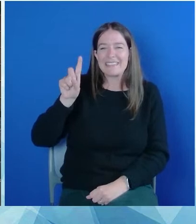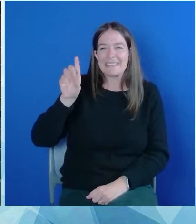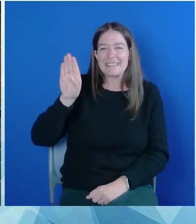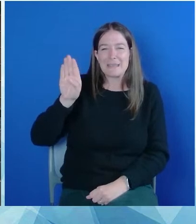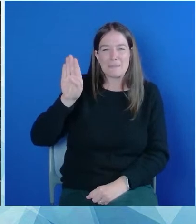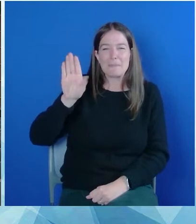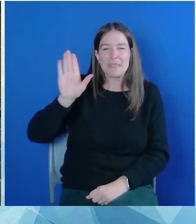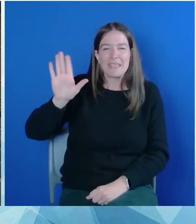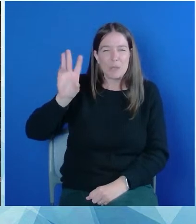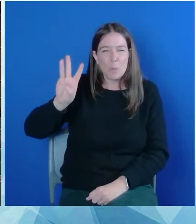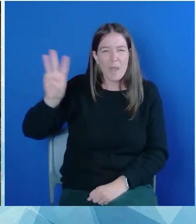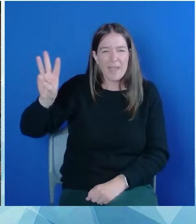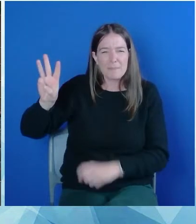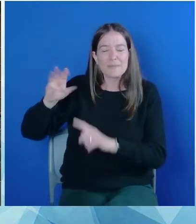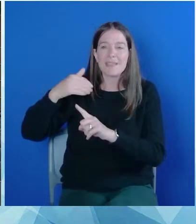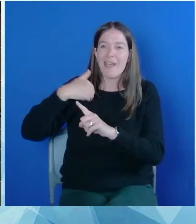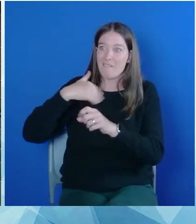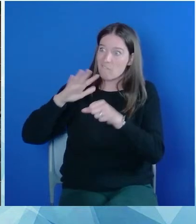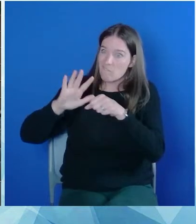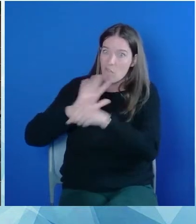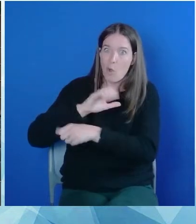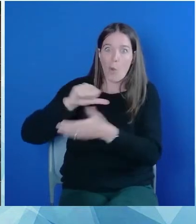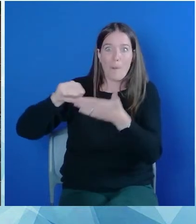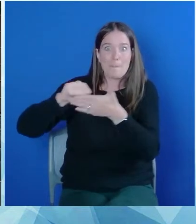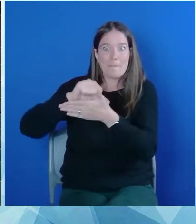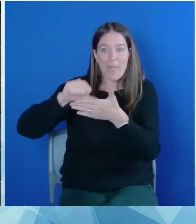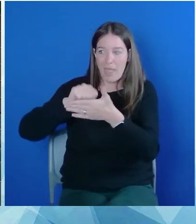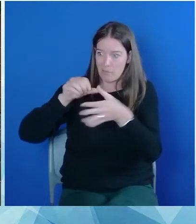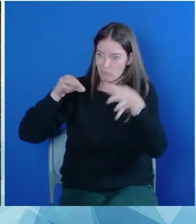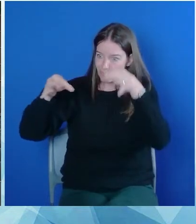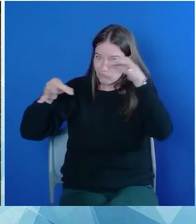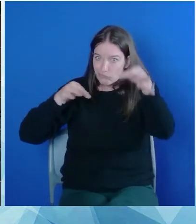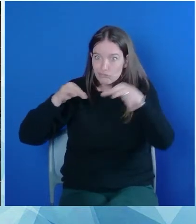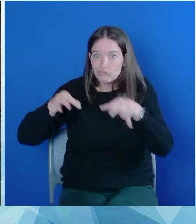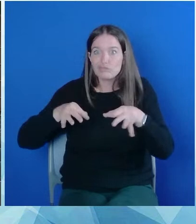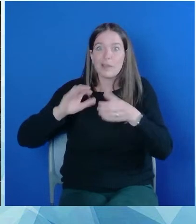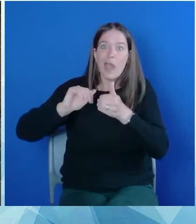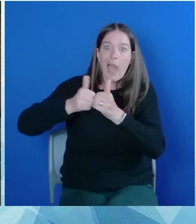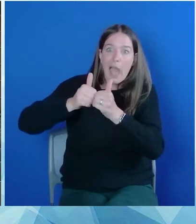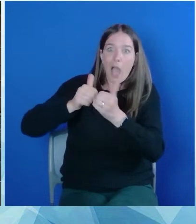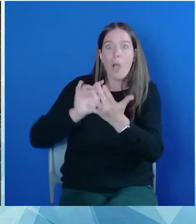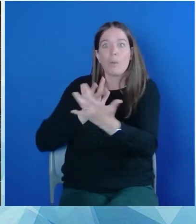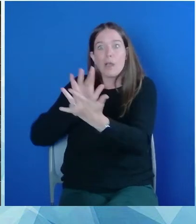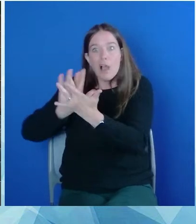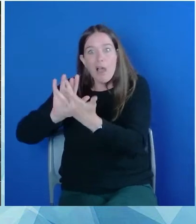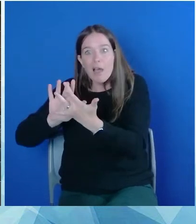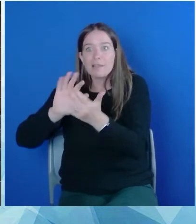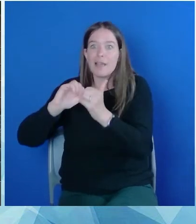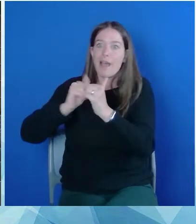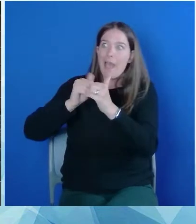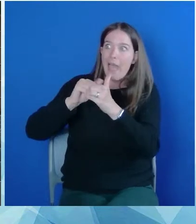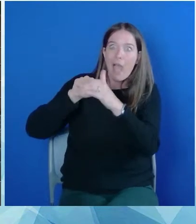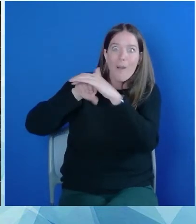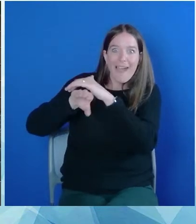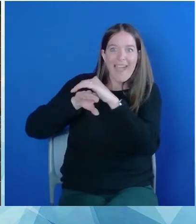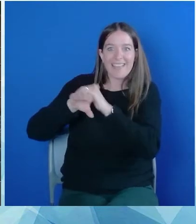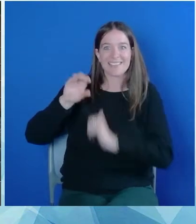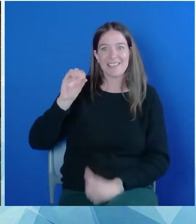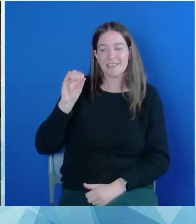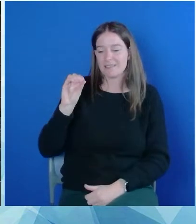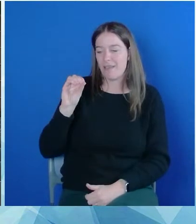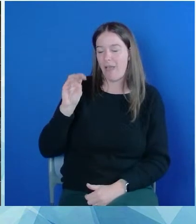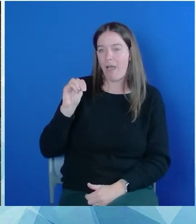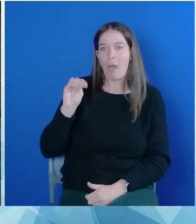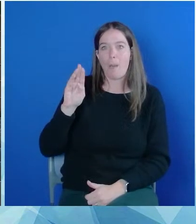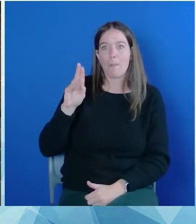ombudsperson, and also the form that you can fill out to access the services. So we wanted to be able to have a